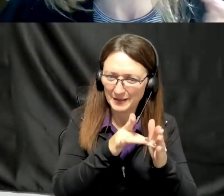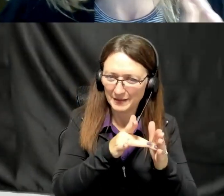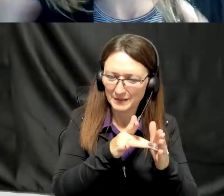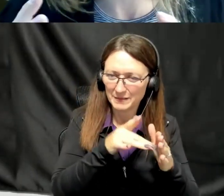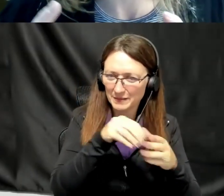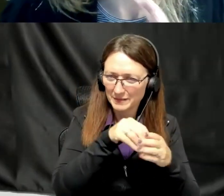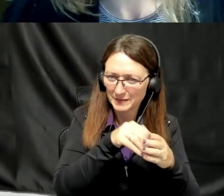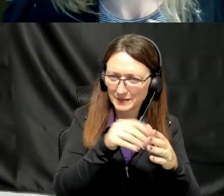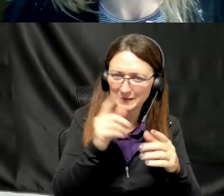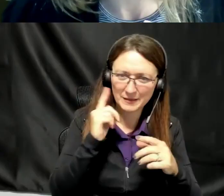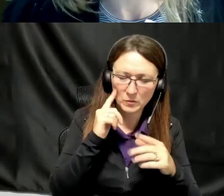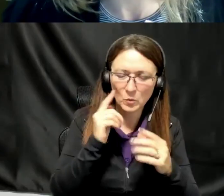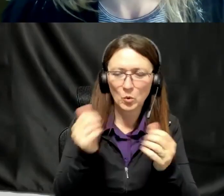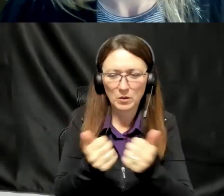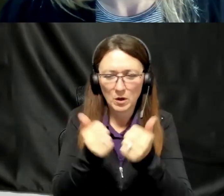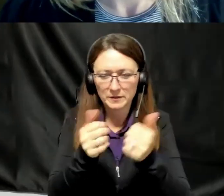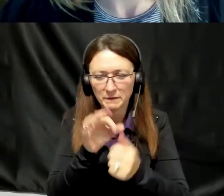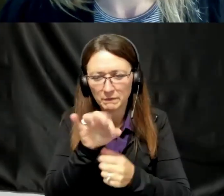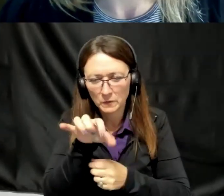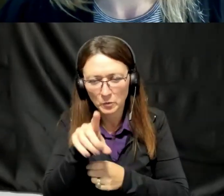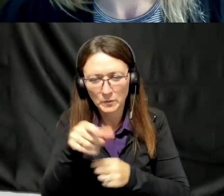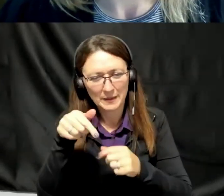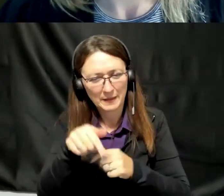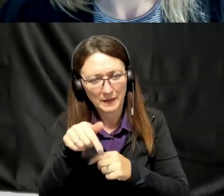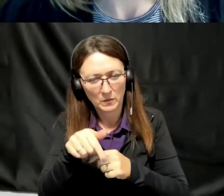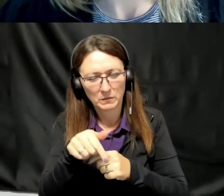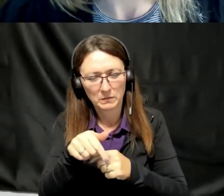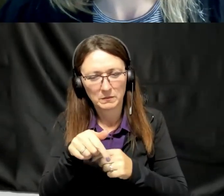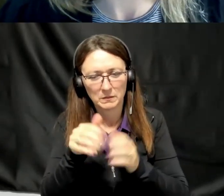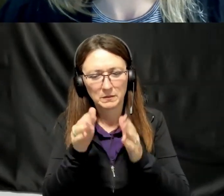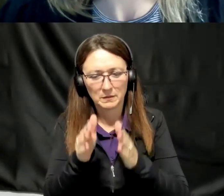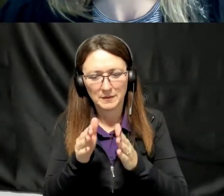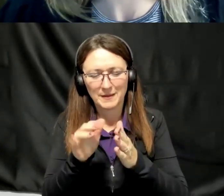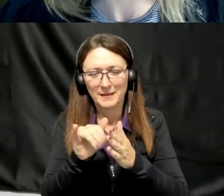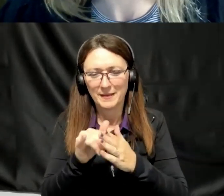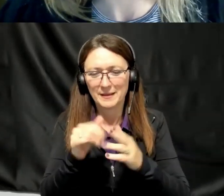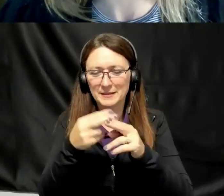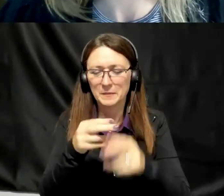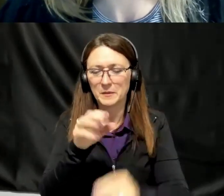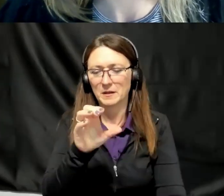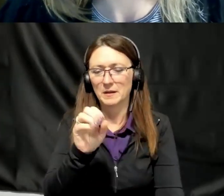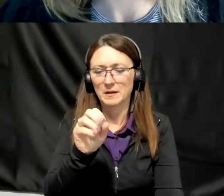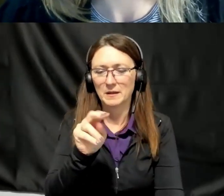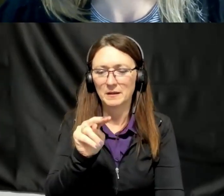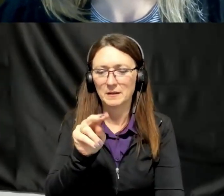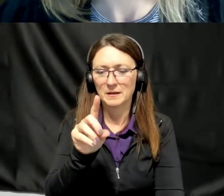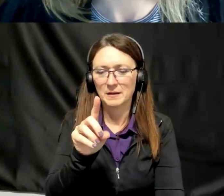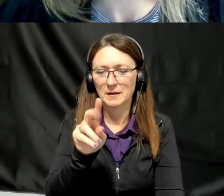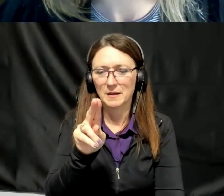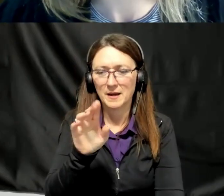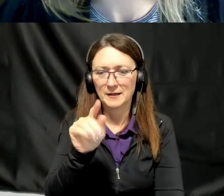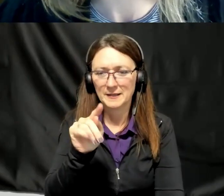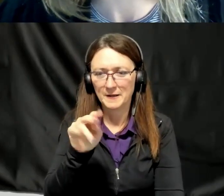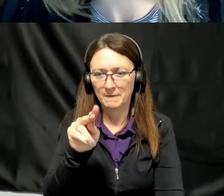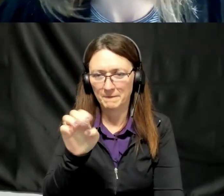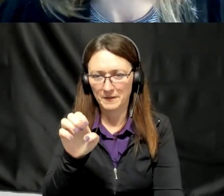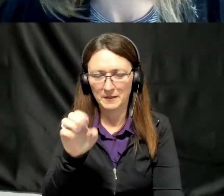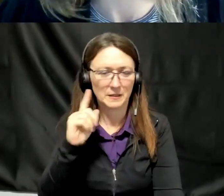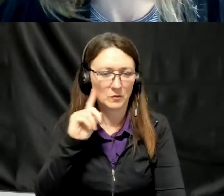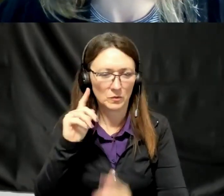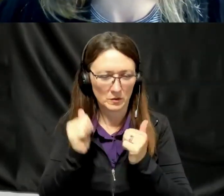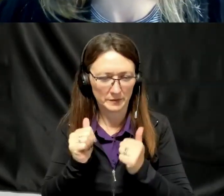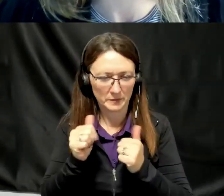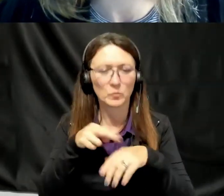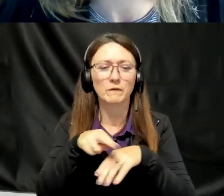if there's a lot of fluid in there, we call that a conductive hearing loss. Okay. And we'll refer